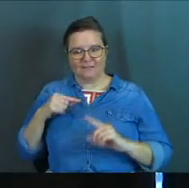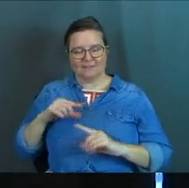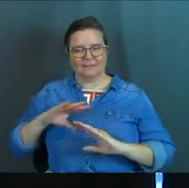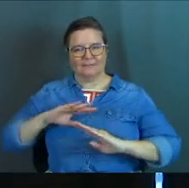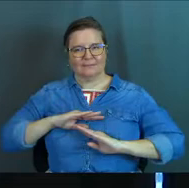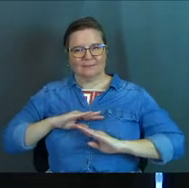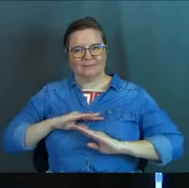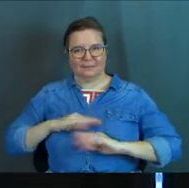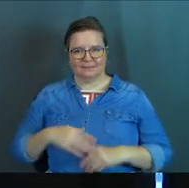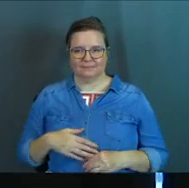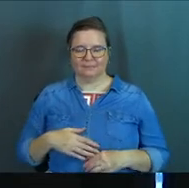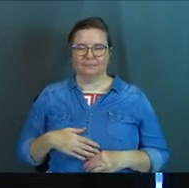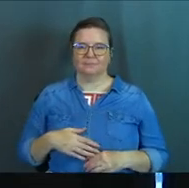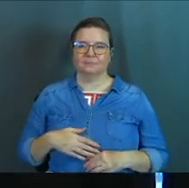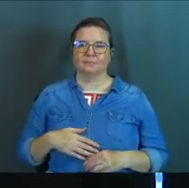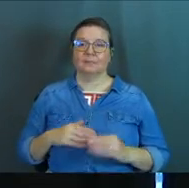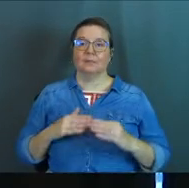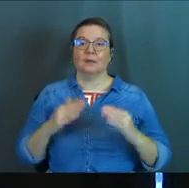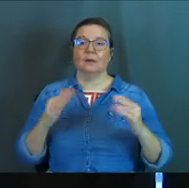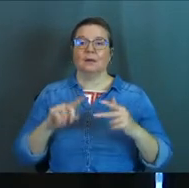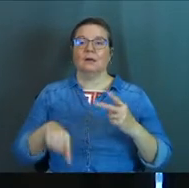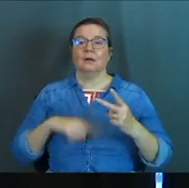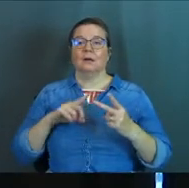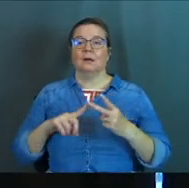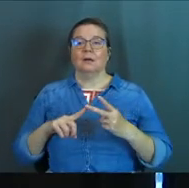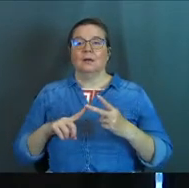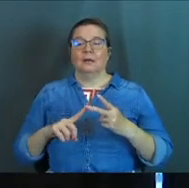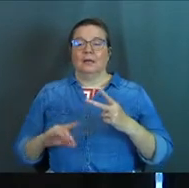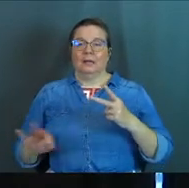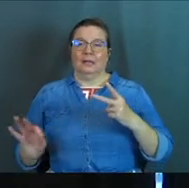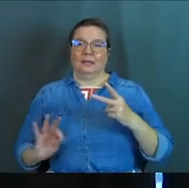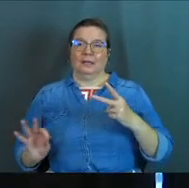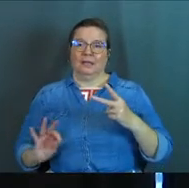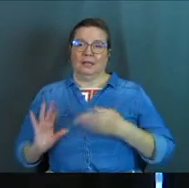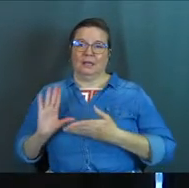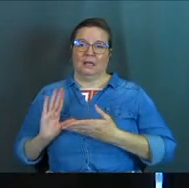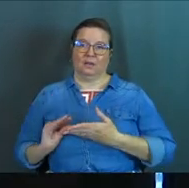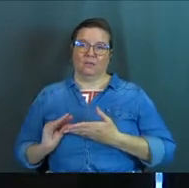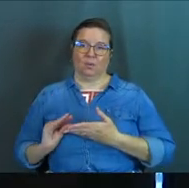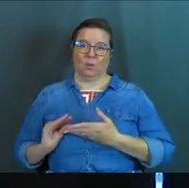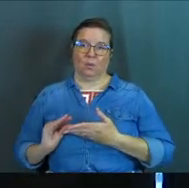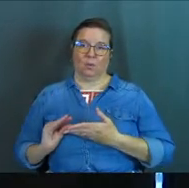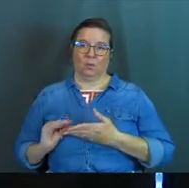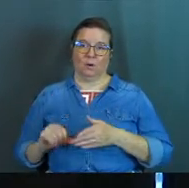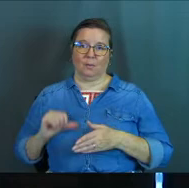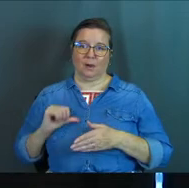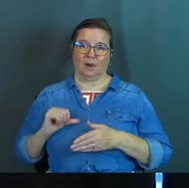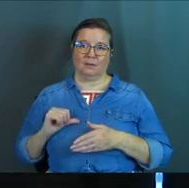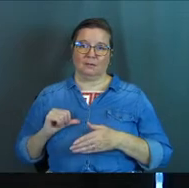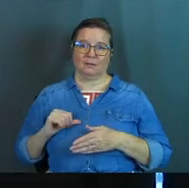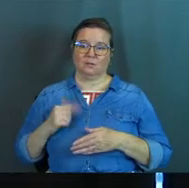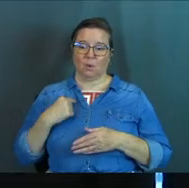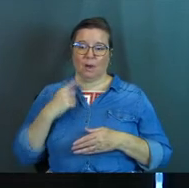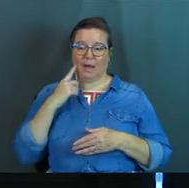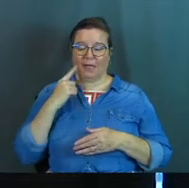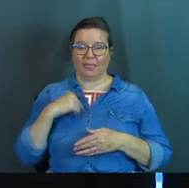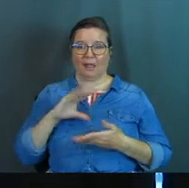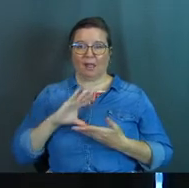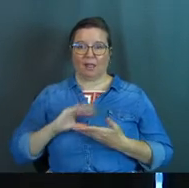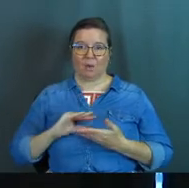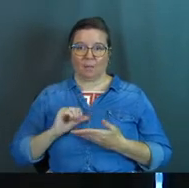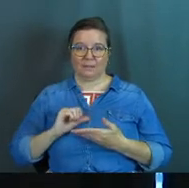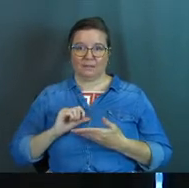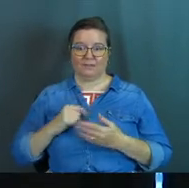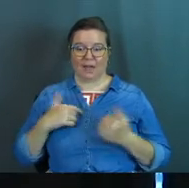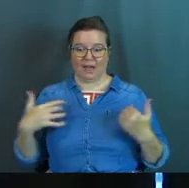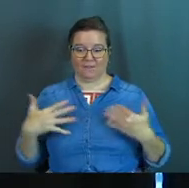Superiority pride. What about inferiority pride? Here's the way this one works. Self-esteem is that I think too low of myself.